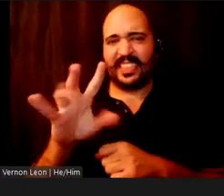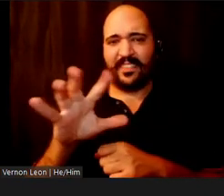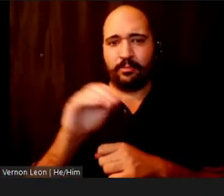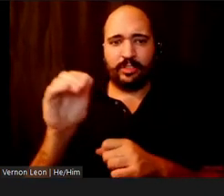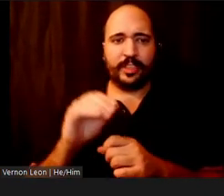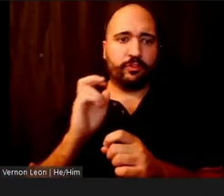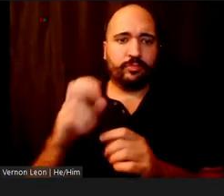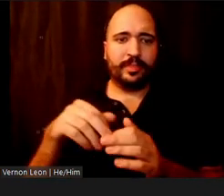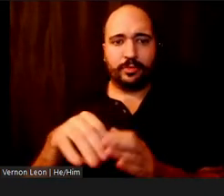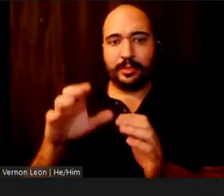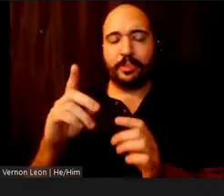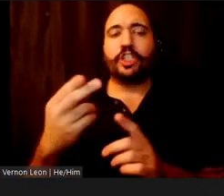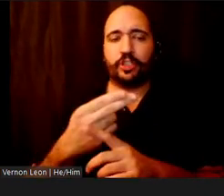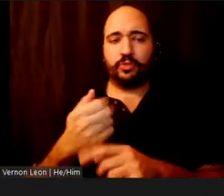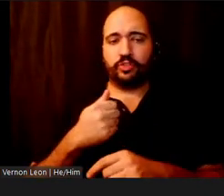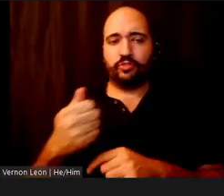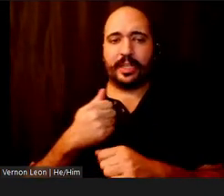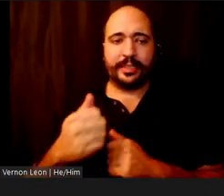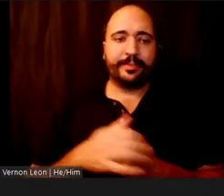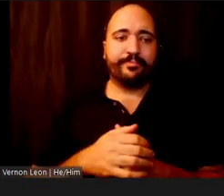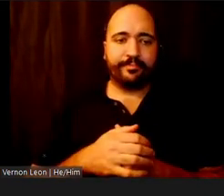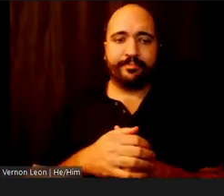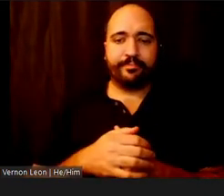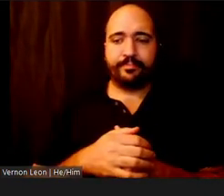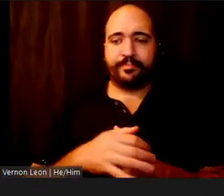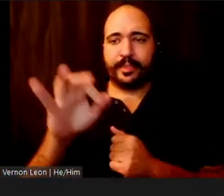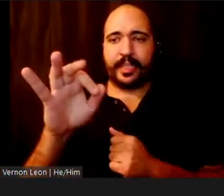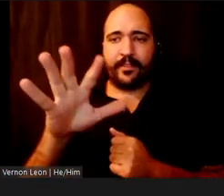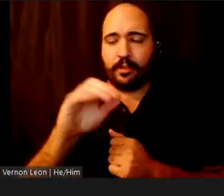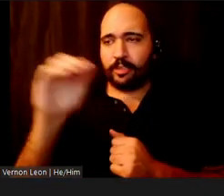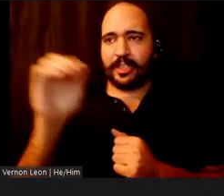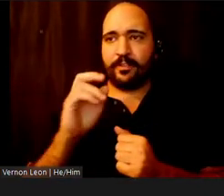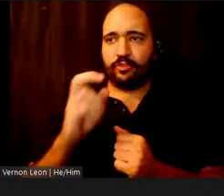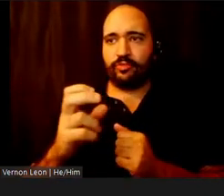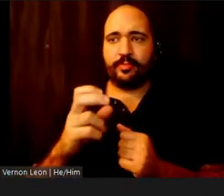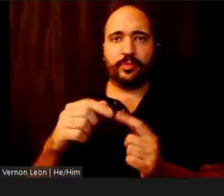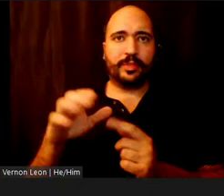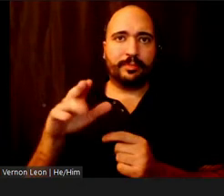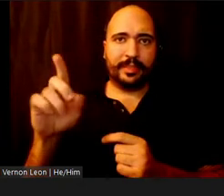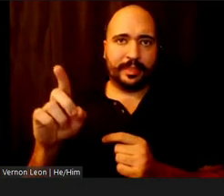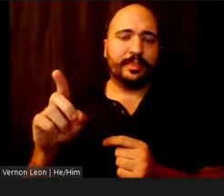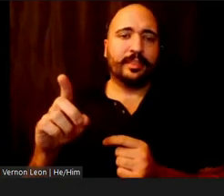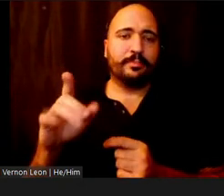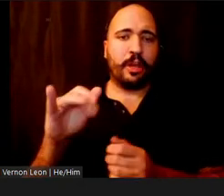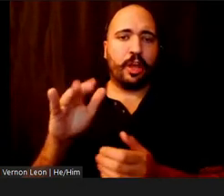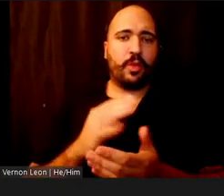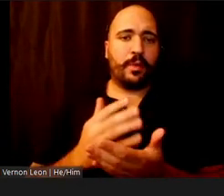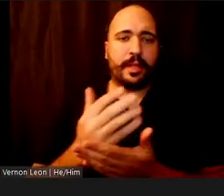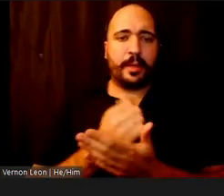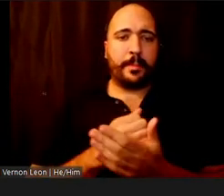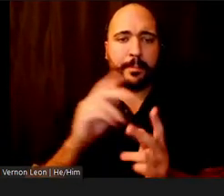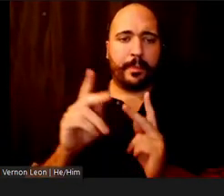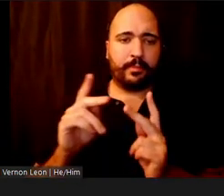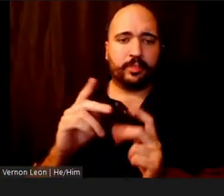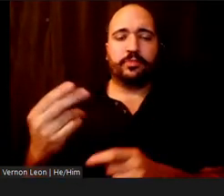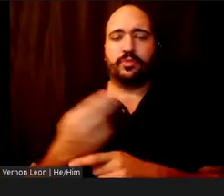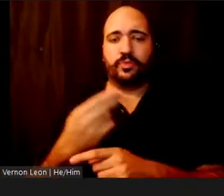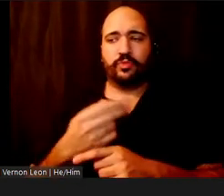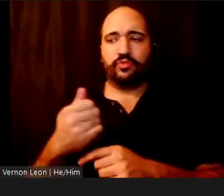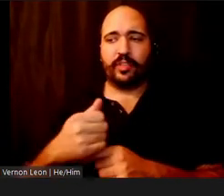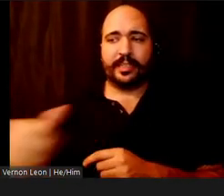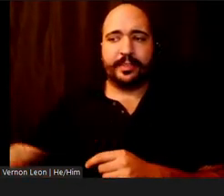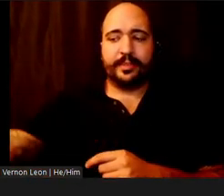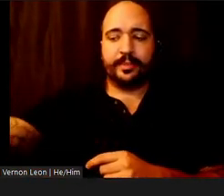business district were made using transit. 95% of trips to the Manhattan central business district by low income populations are made using transit.